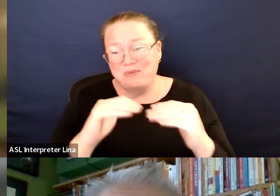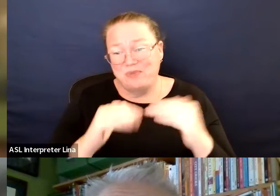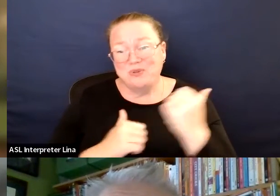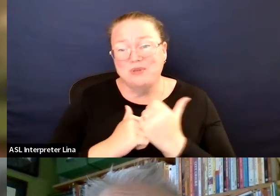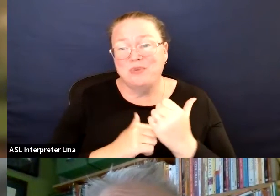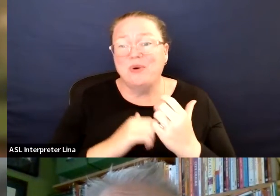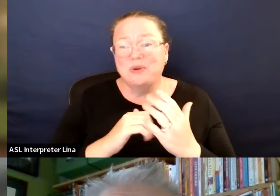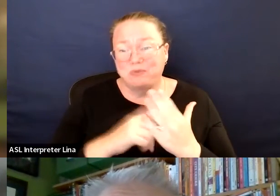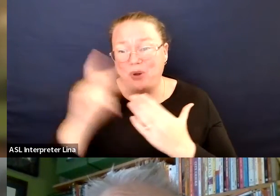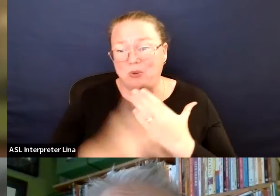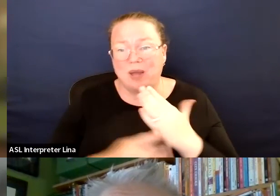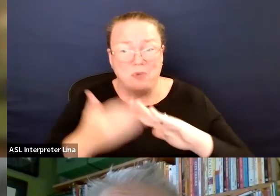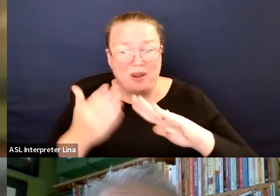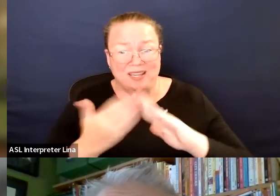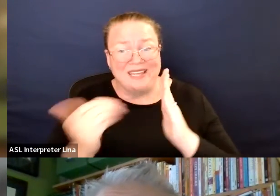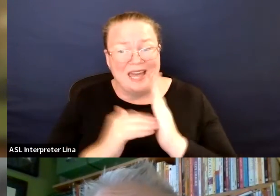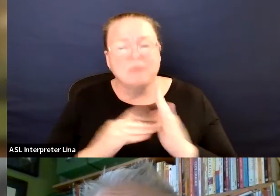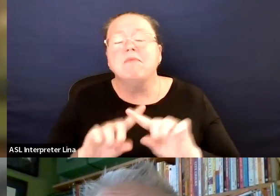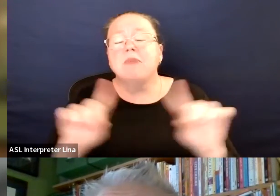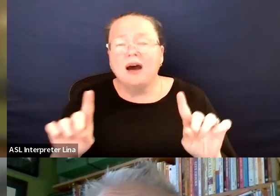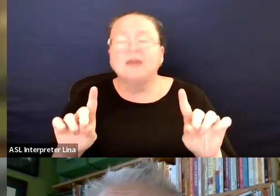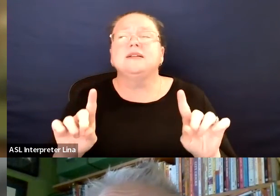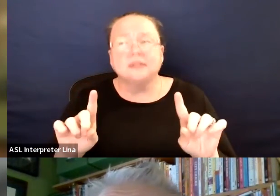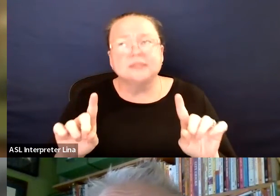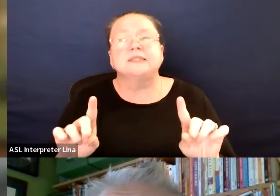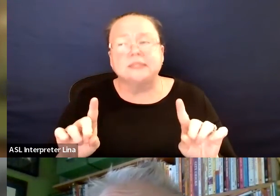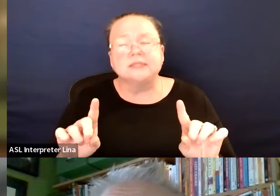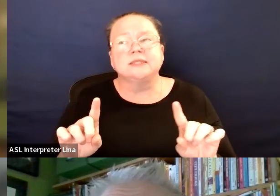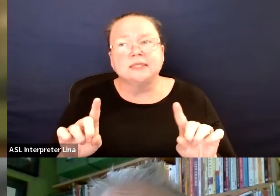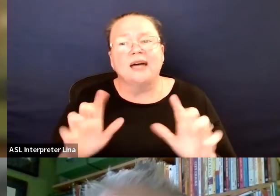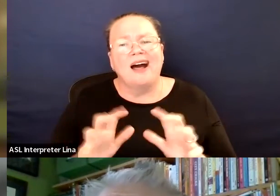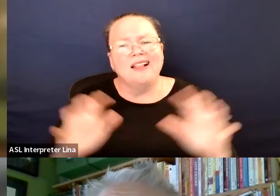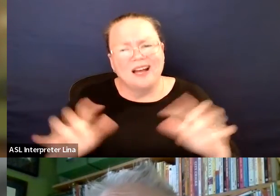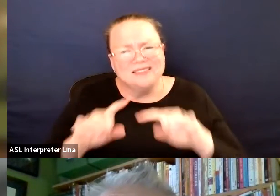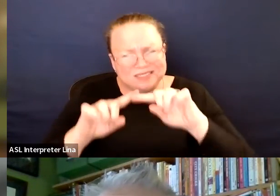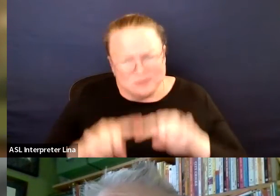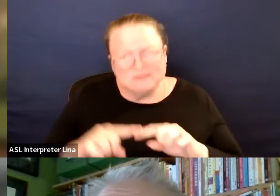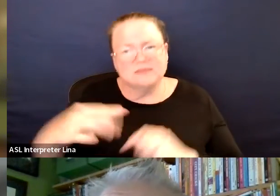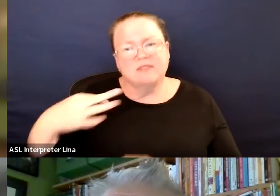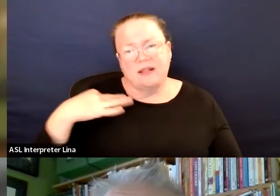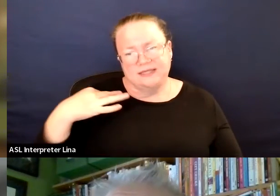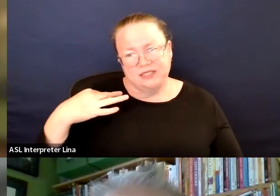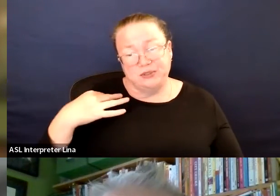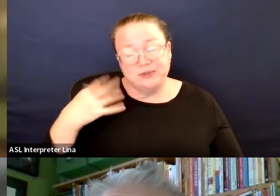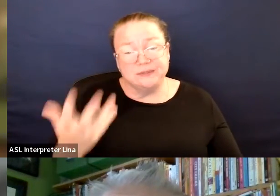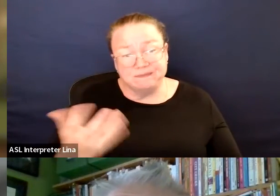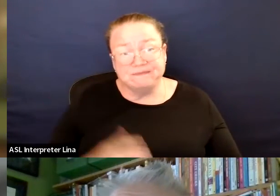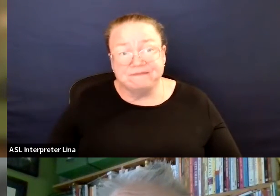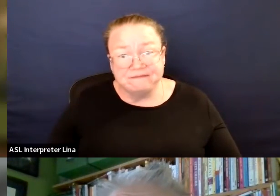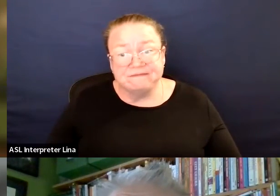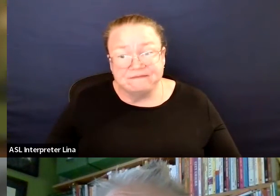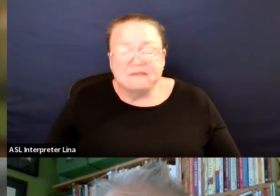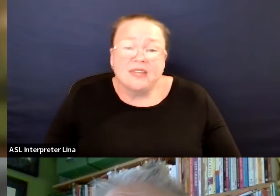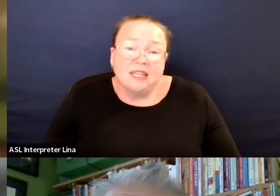program back up and going. But yeah, a lot of it really does rely on your volunteers.